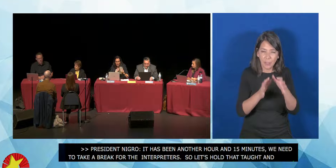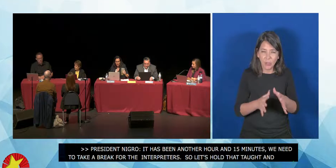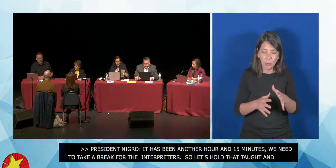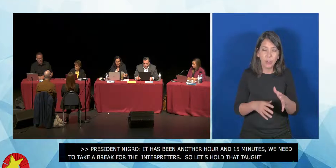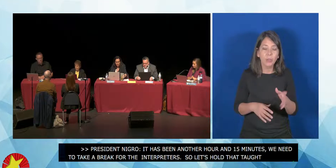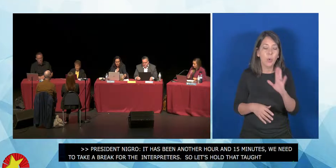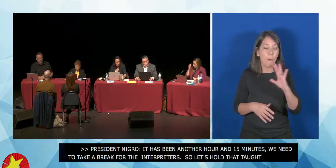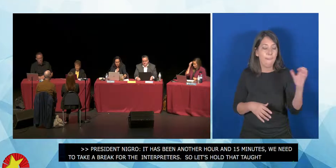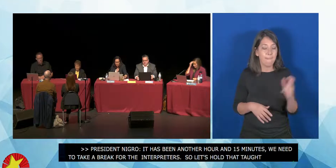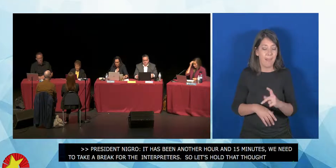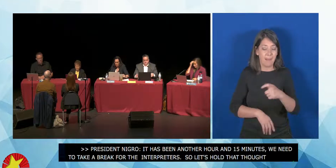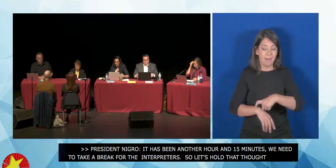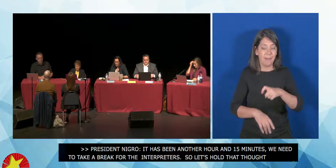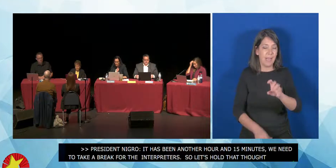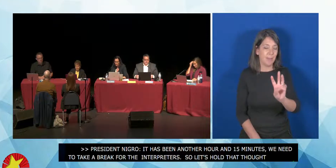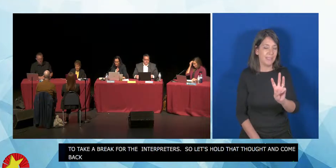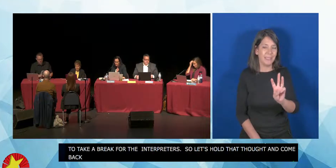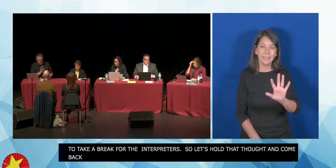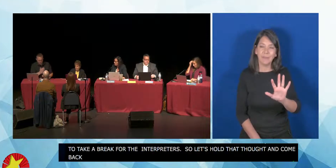6:57.